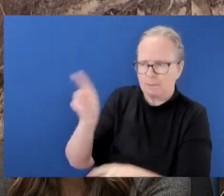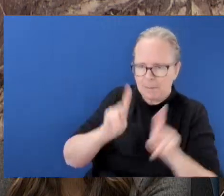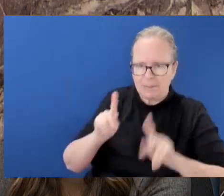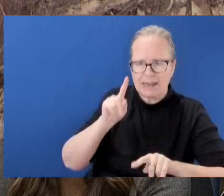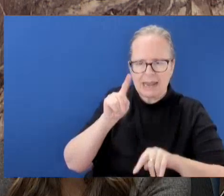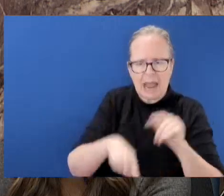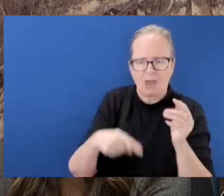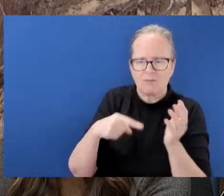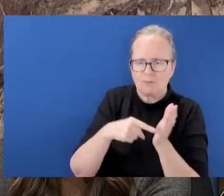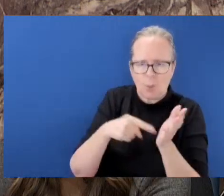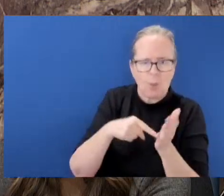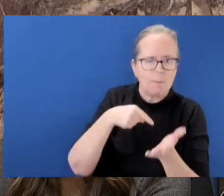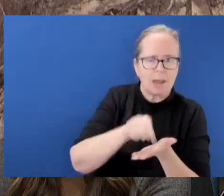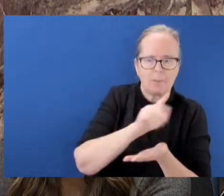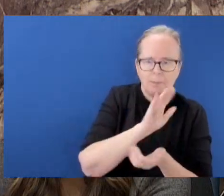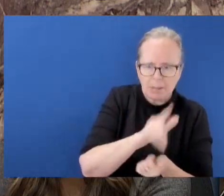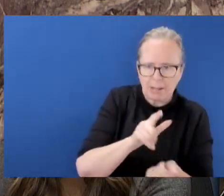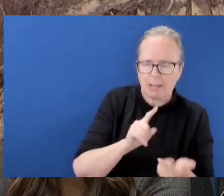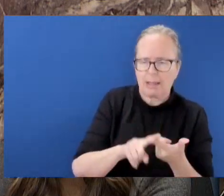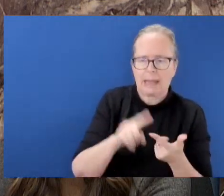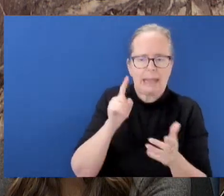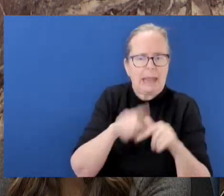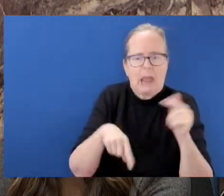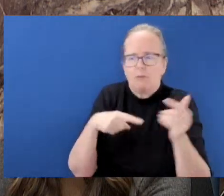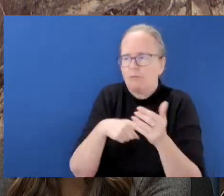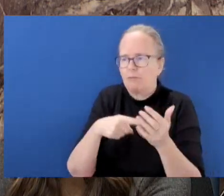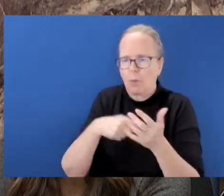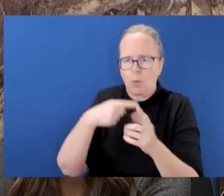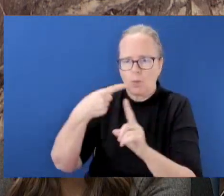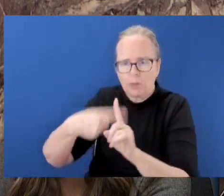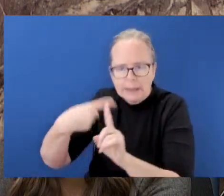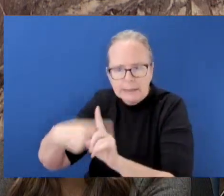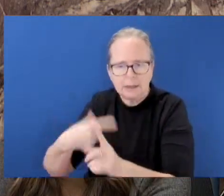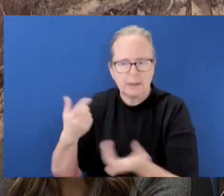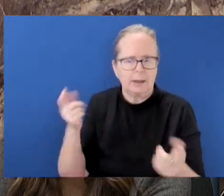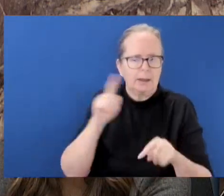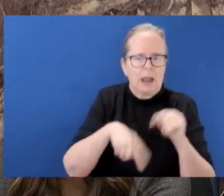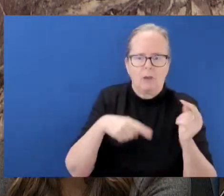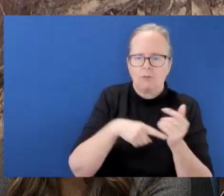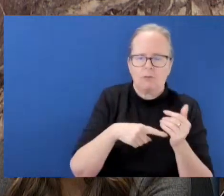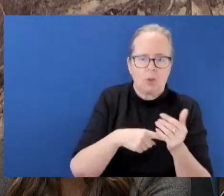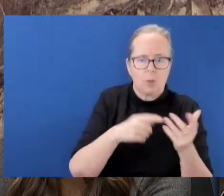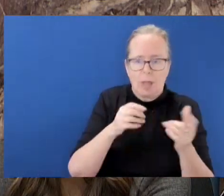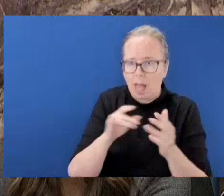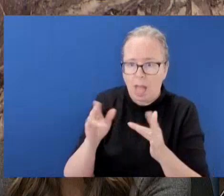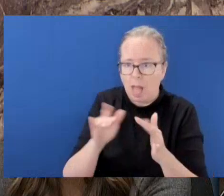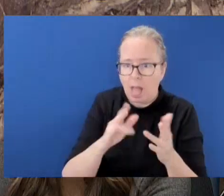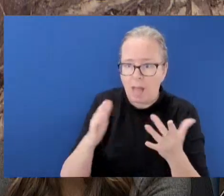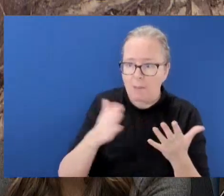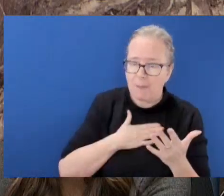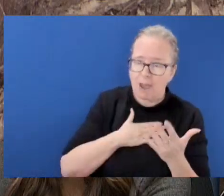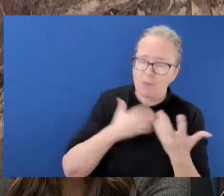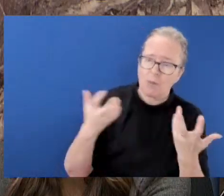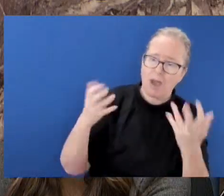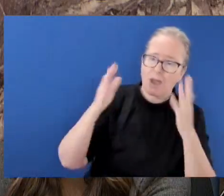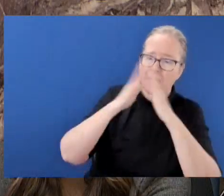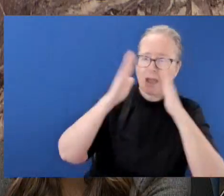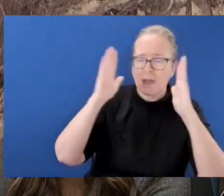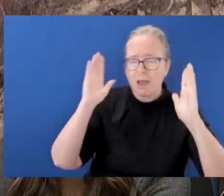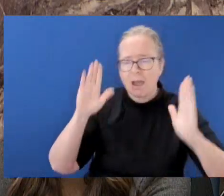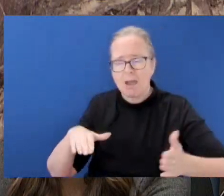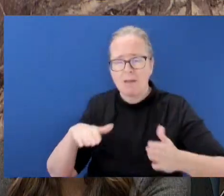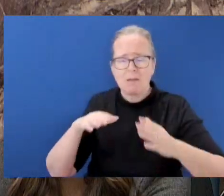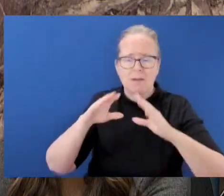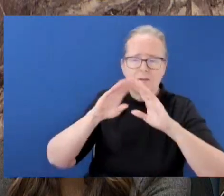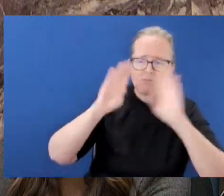the dream of home ownership. But instead of giving people a break, what is this Premier focused on?